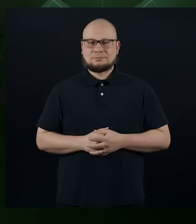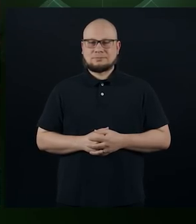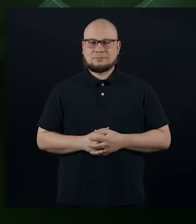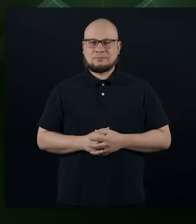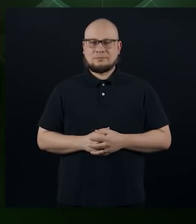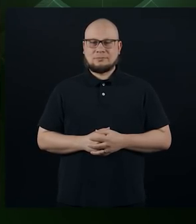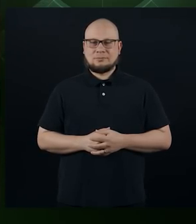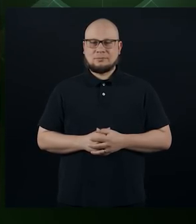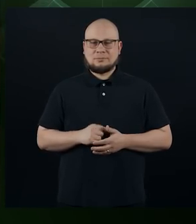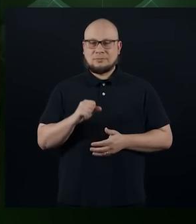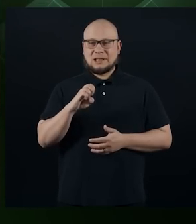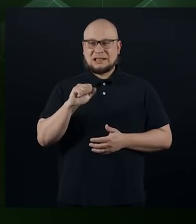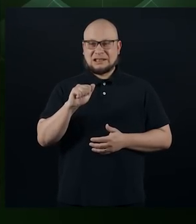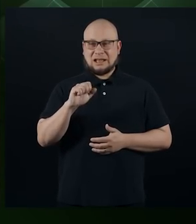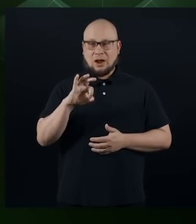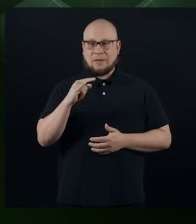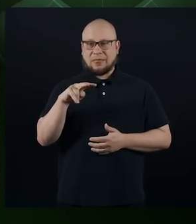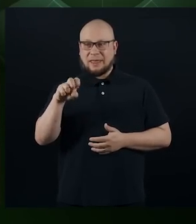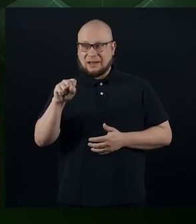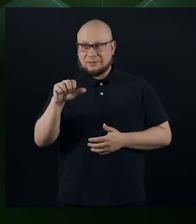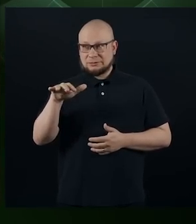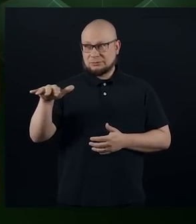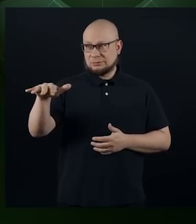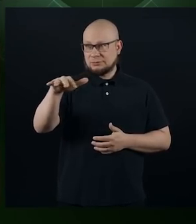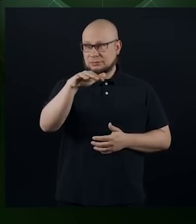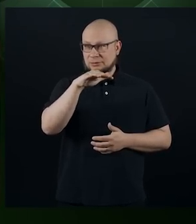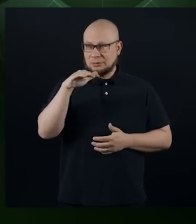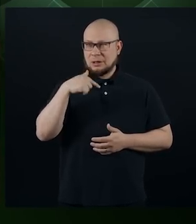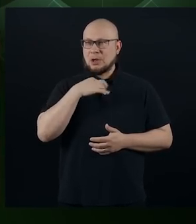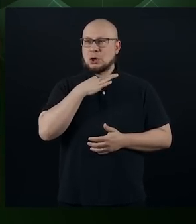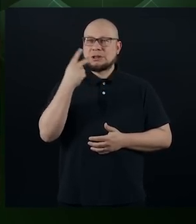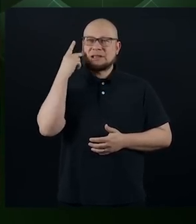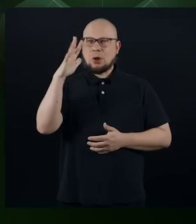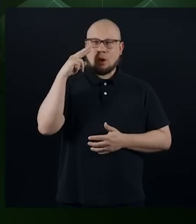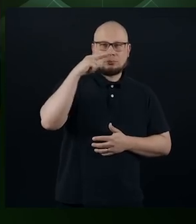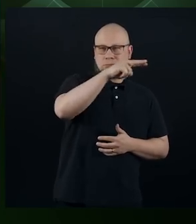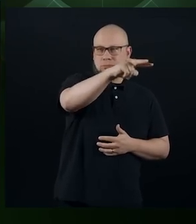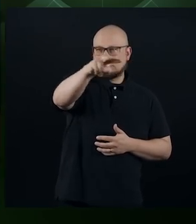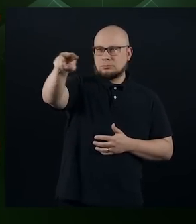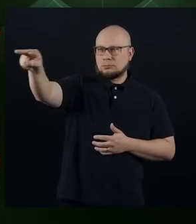The Sea of Thieves, eh? Bring me that horizon.